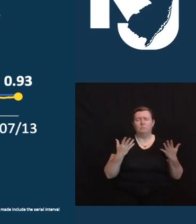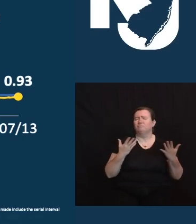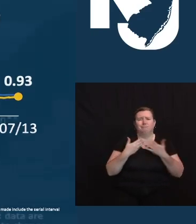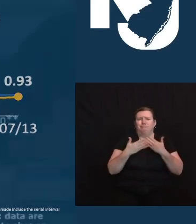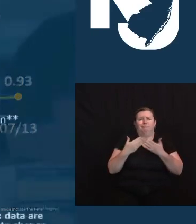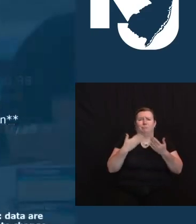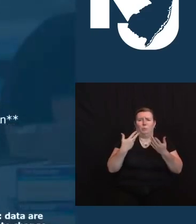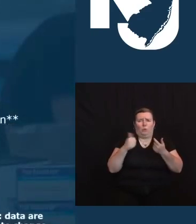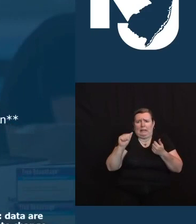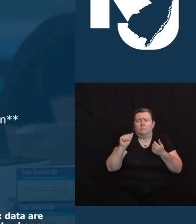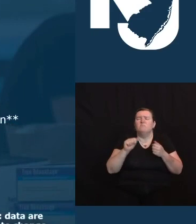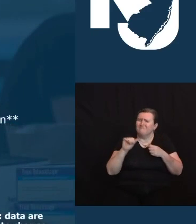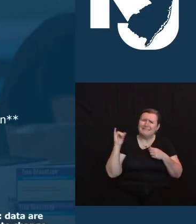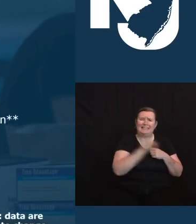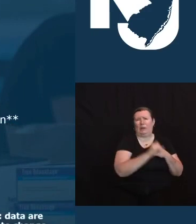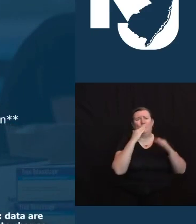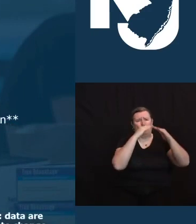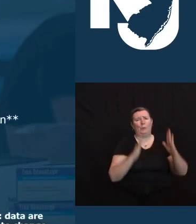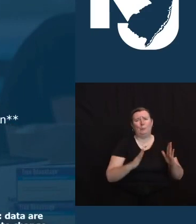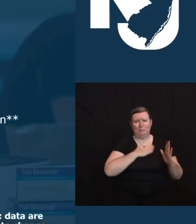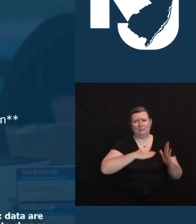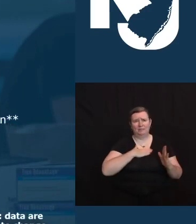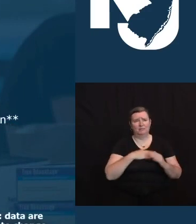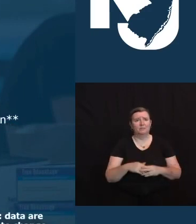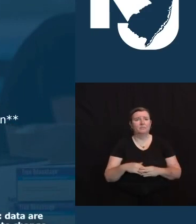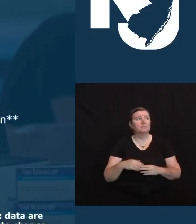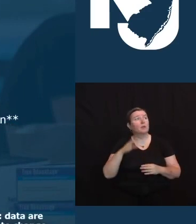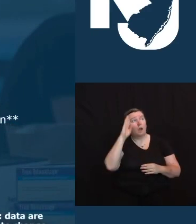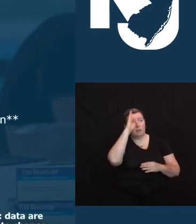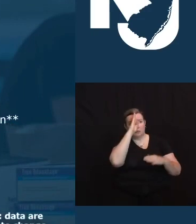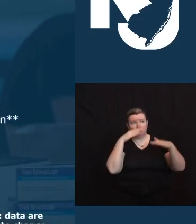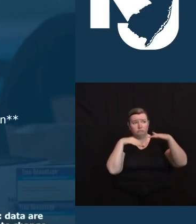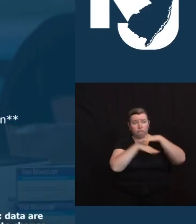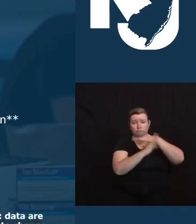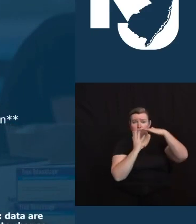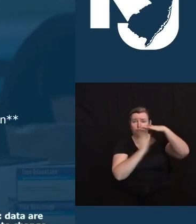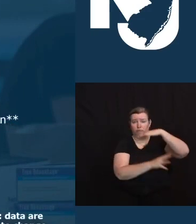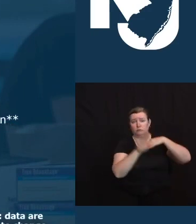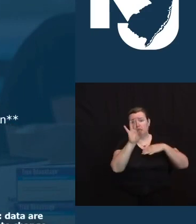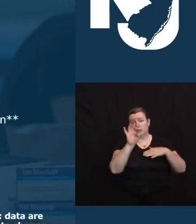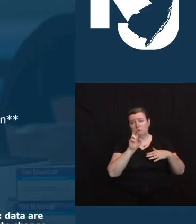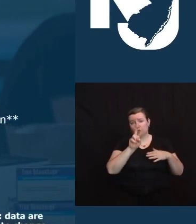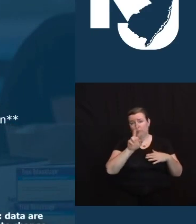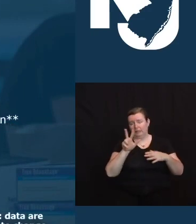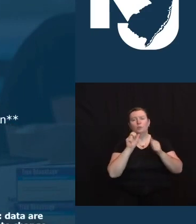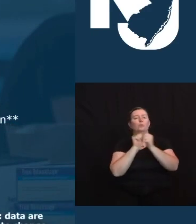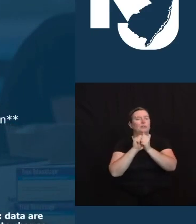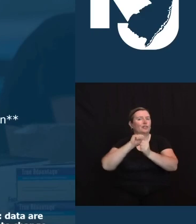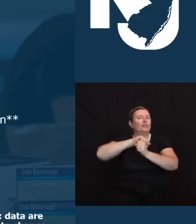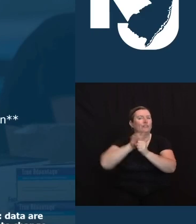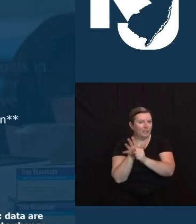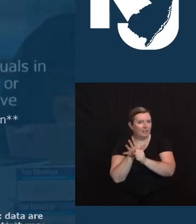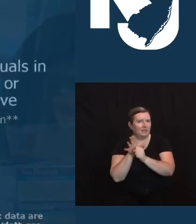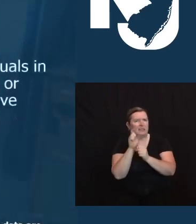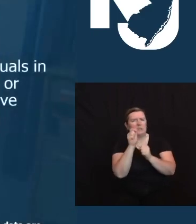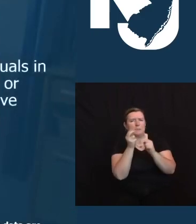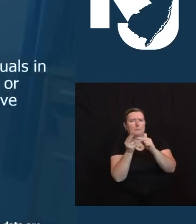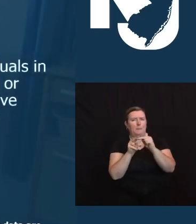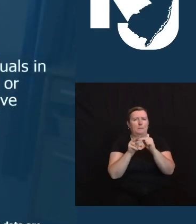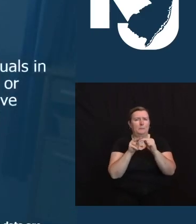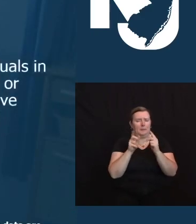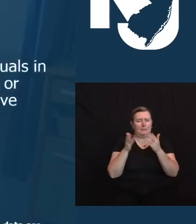In our hospitals yesterday, there were 923 patients being treated for COVID-19. Again, that is up slightly from yesterday. The number